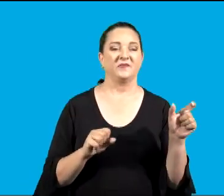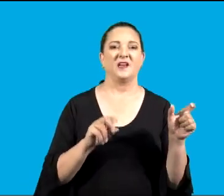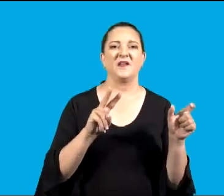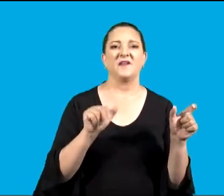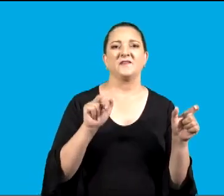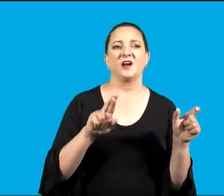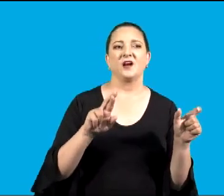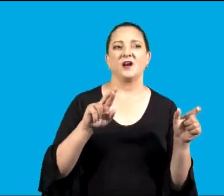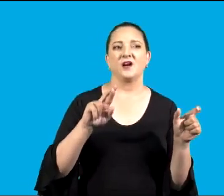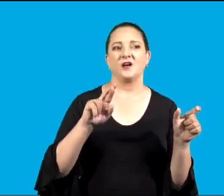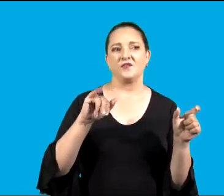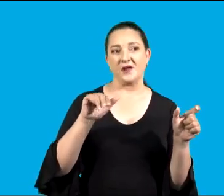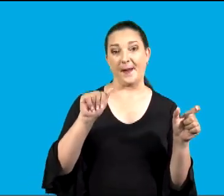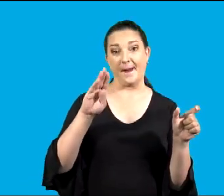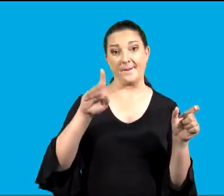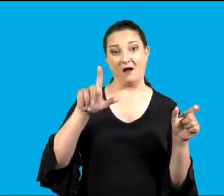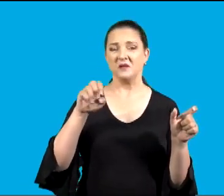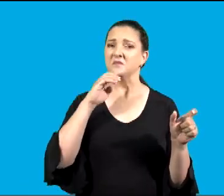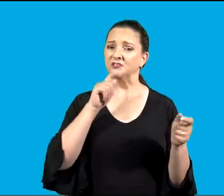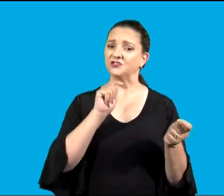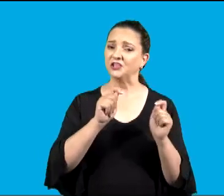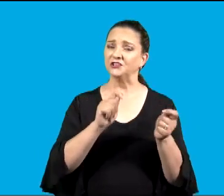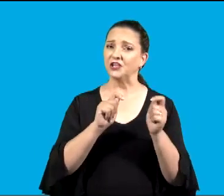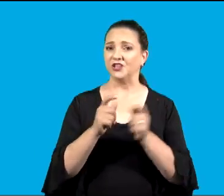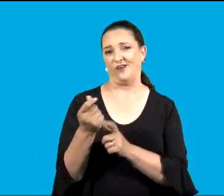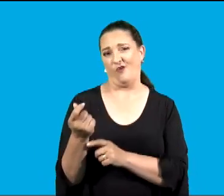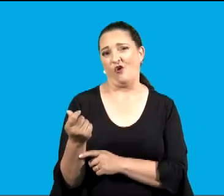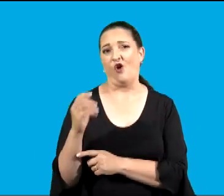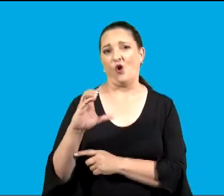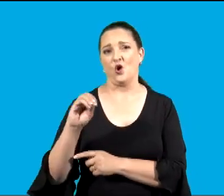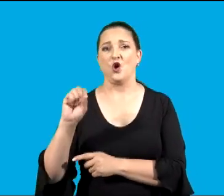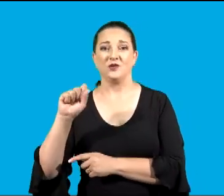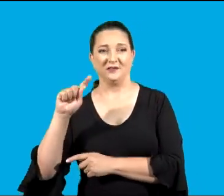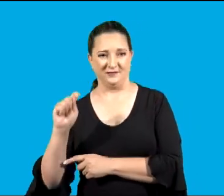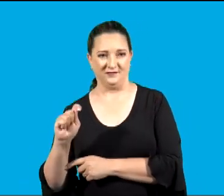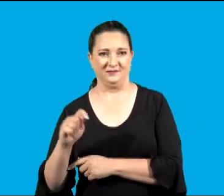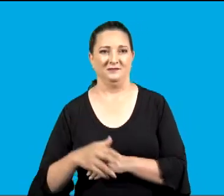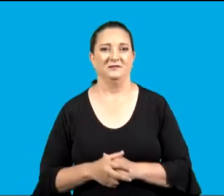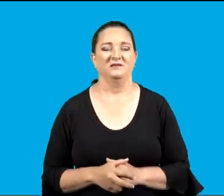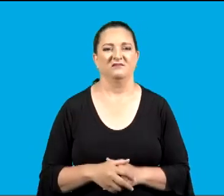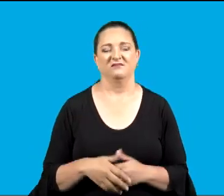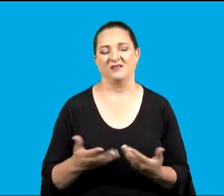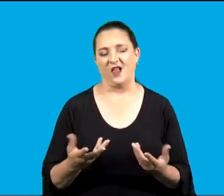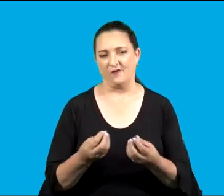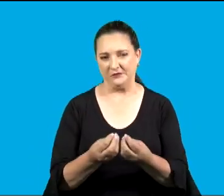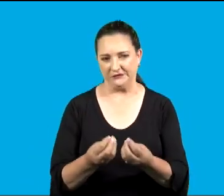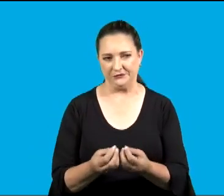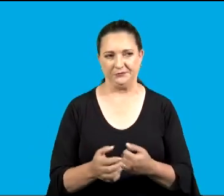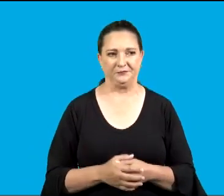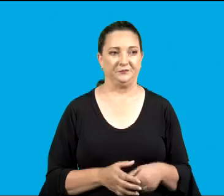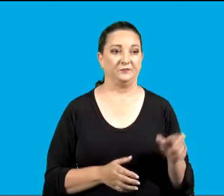cost, costs that vary, that is, costs that change with the level of production, like your raw